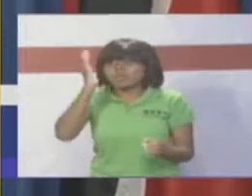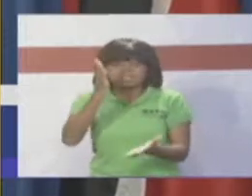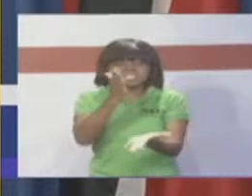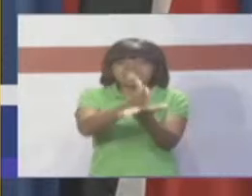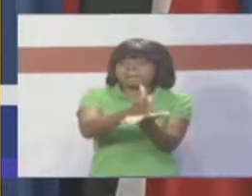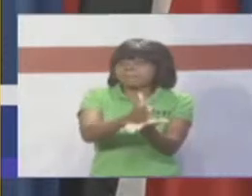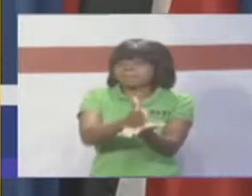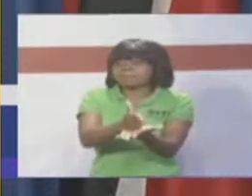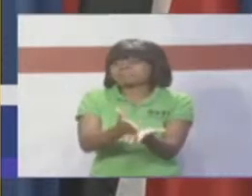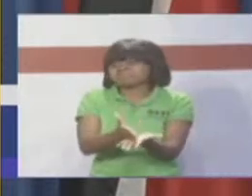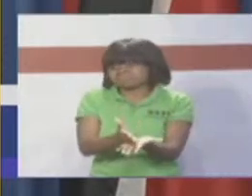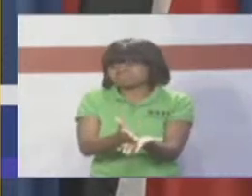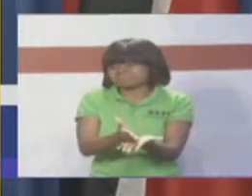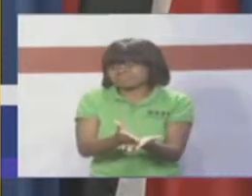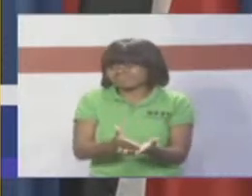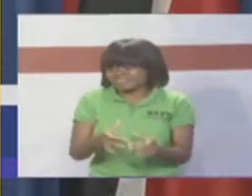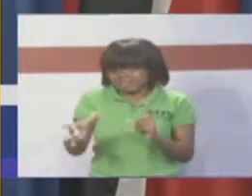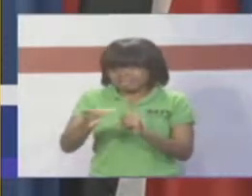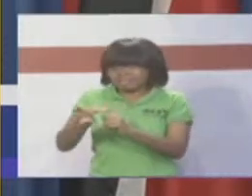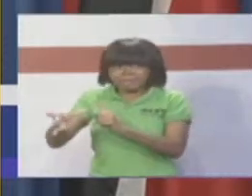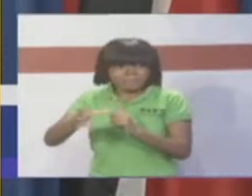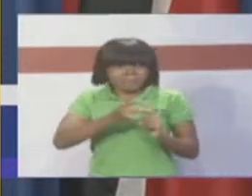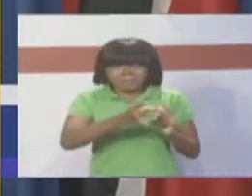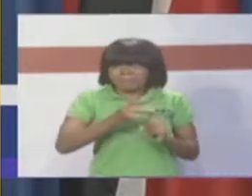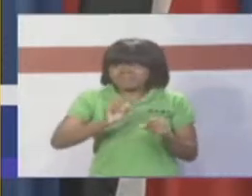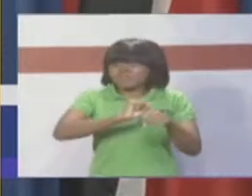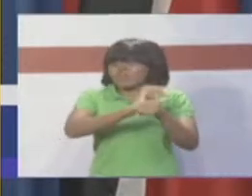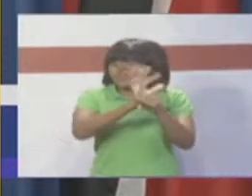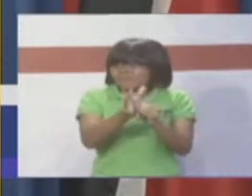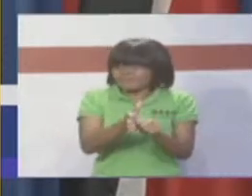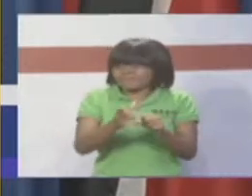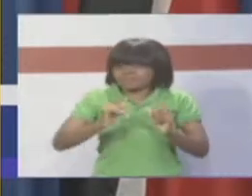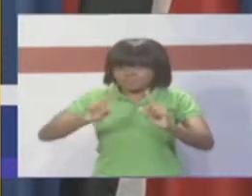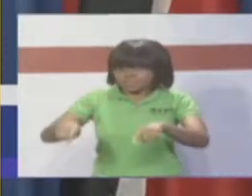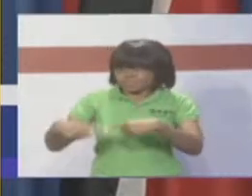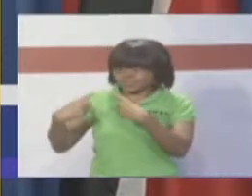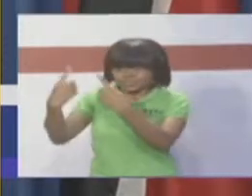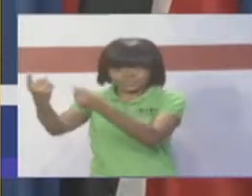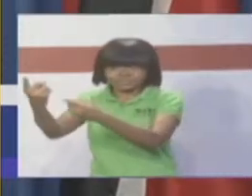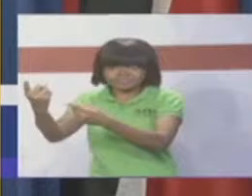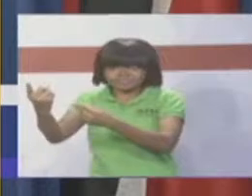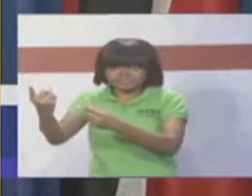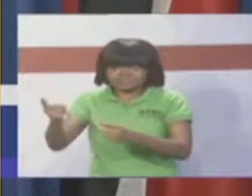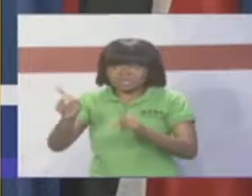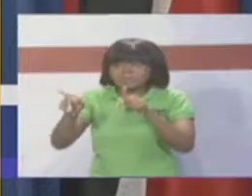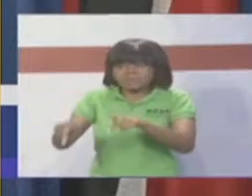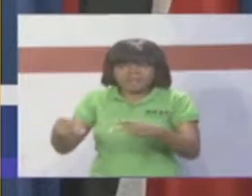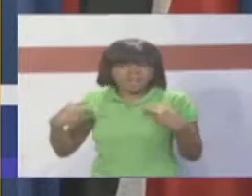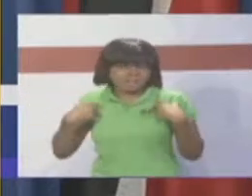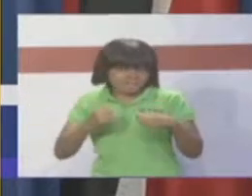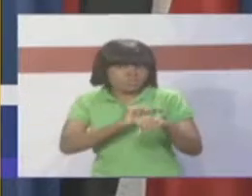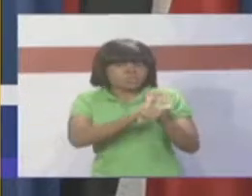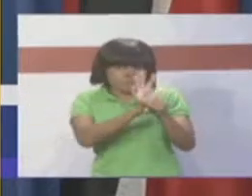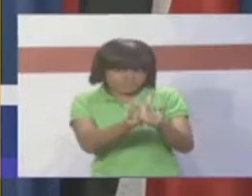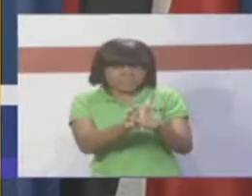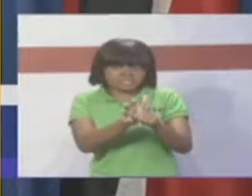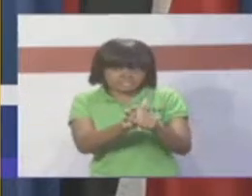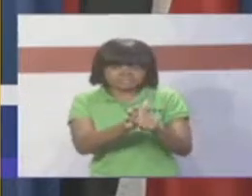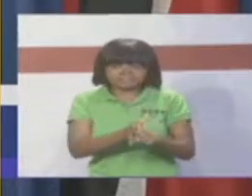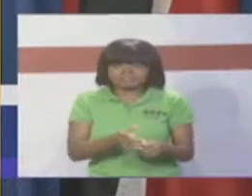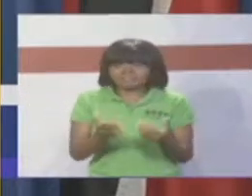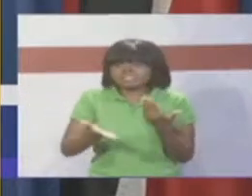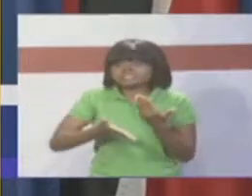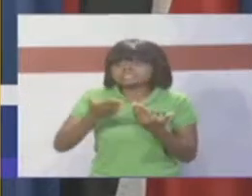being infected if they are exposed to the virus. That is a fact. If you